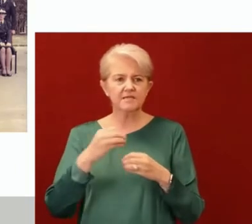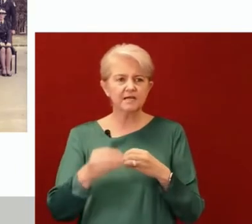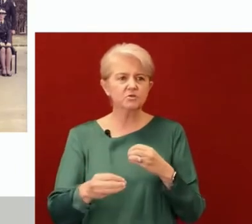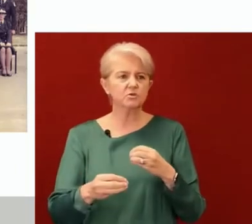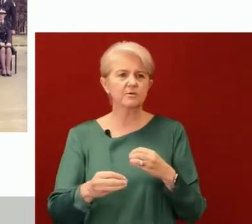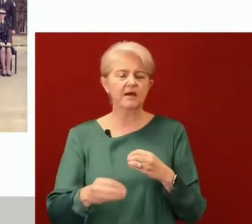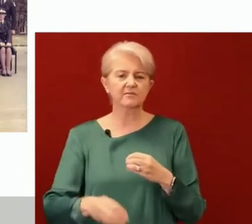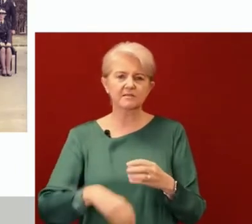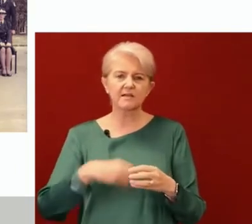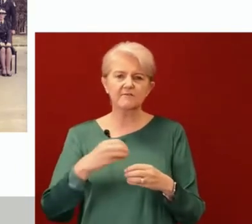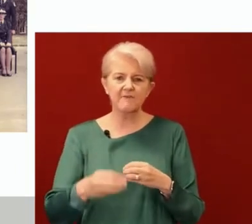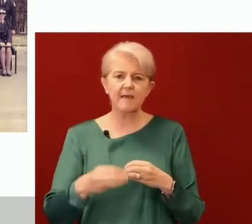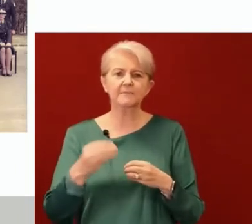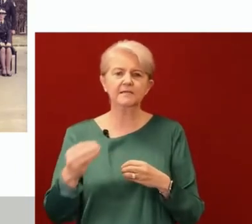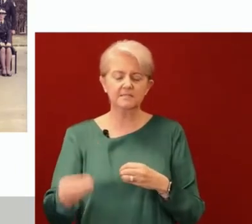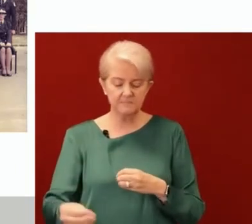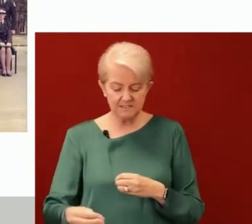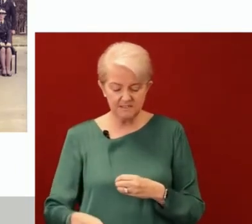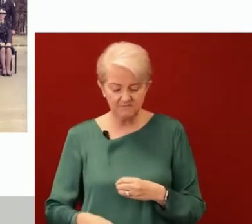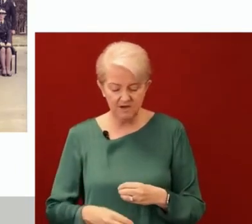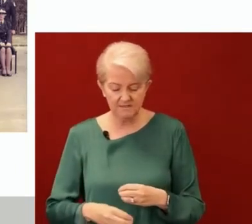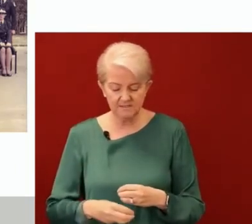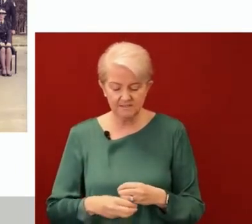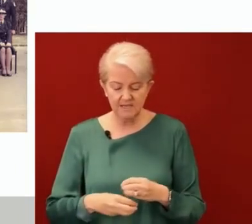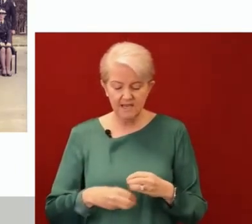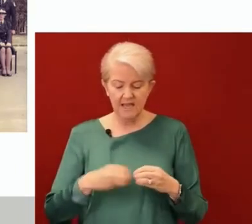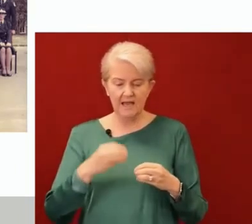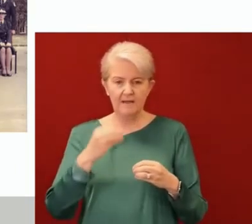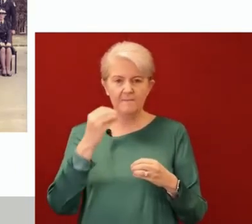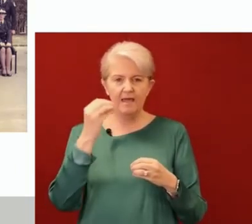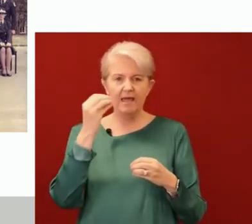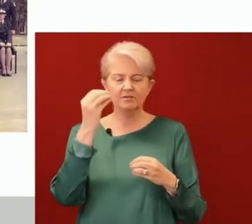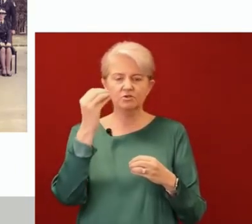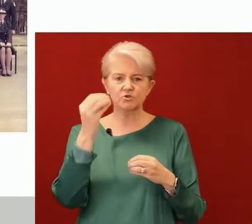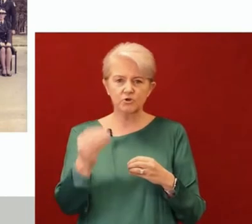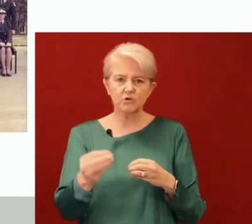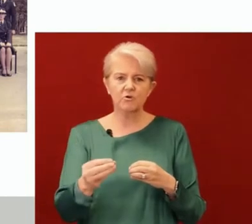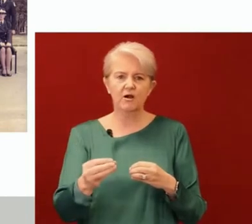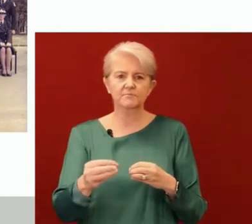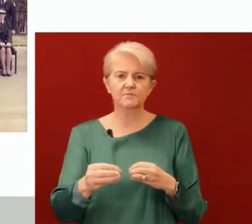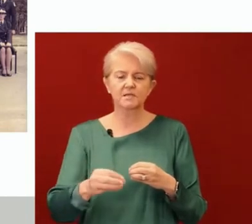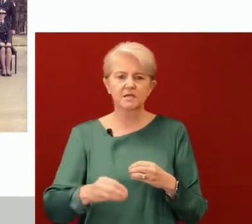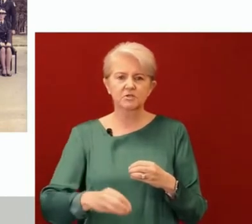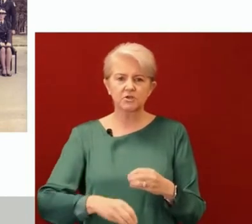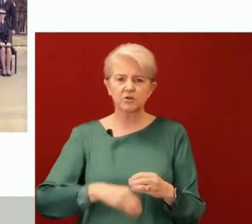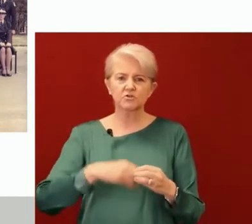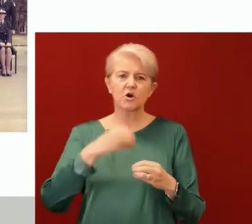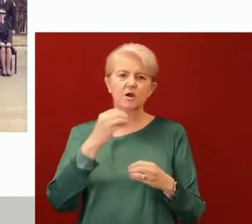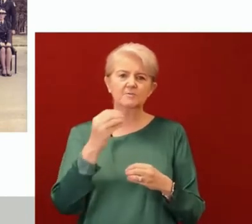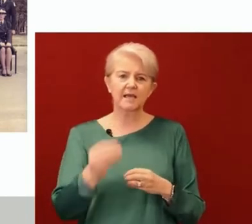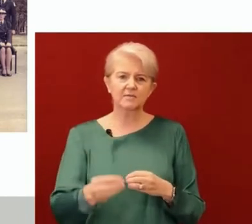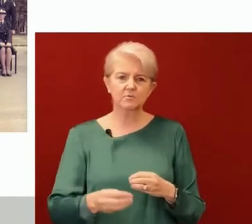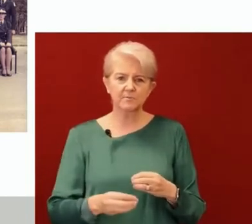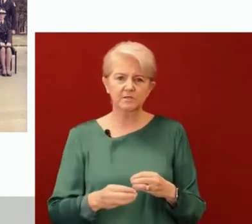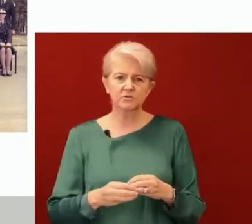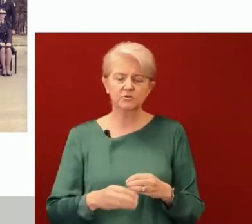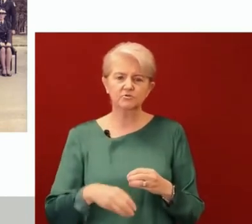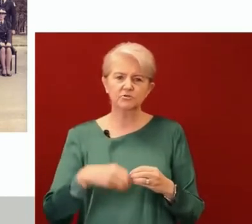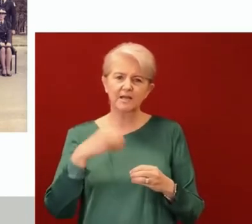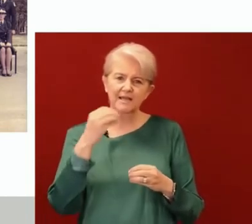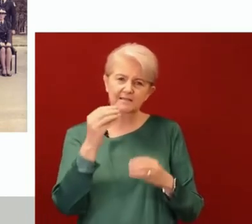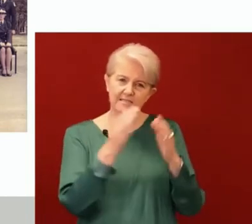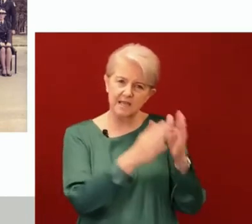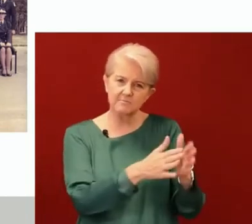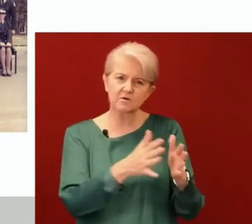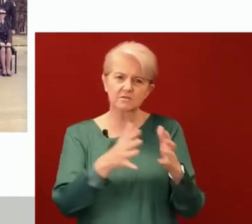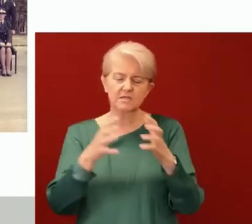level, but starting to talk about things like family and domestic violence as true crimes. So those crimes against women and